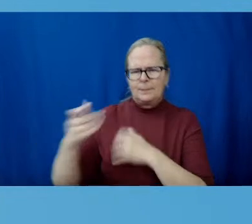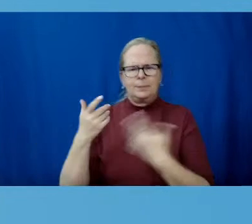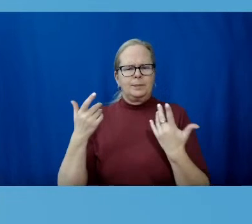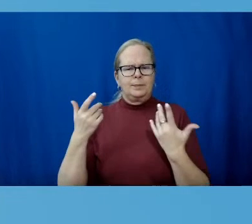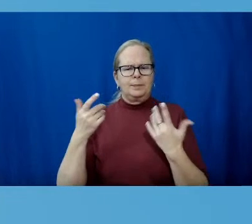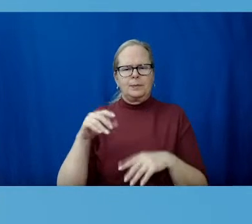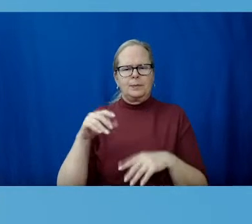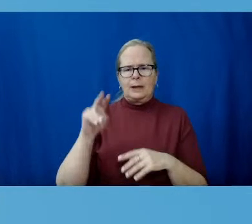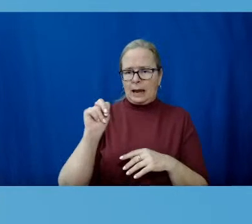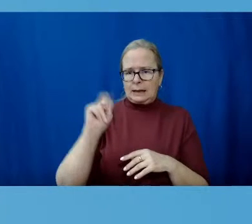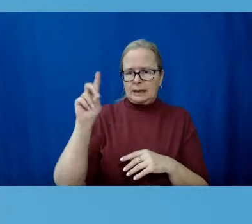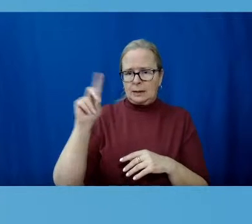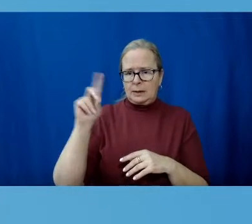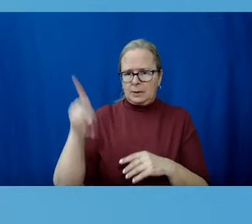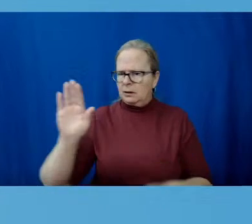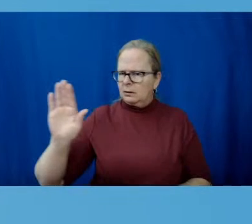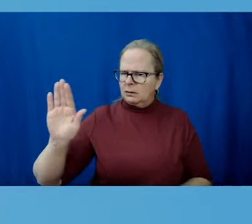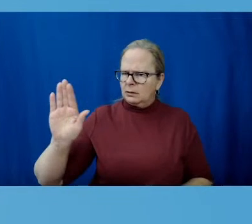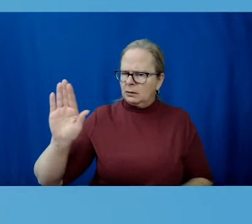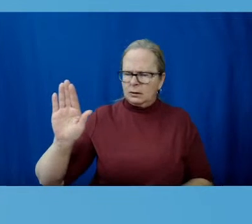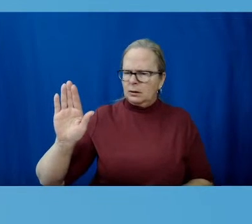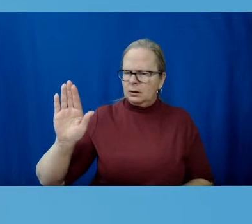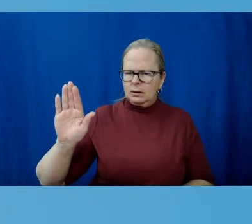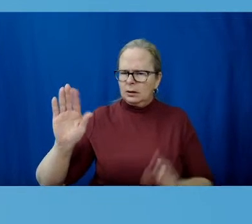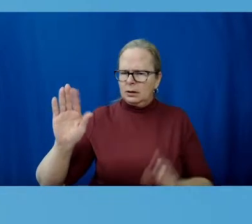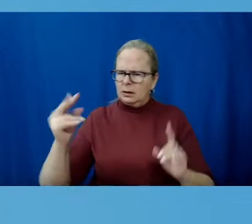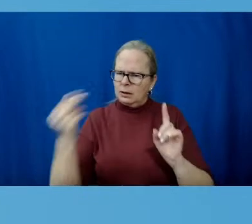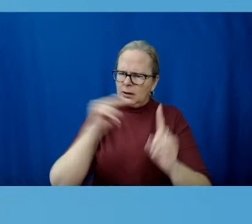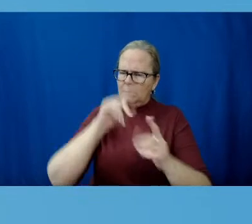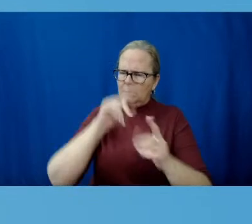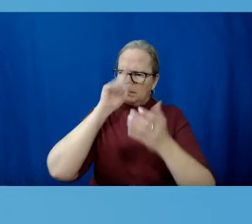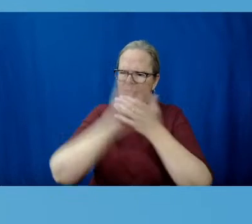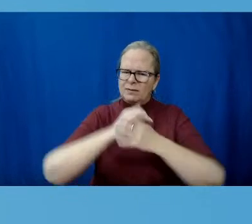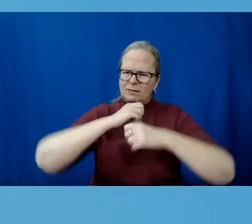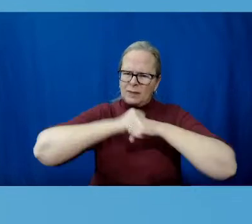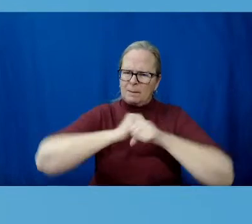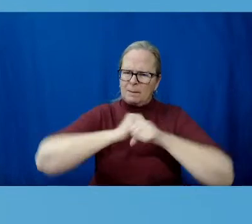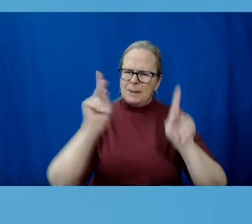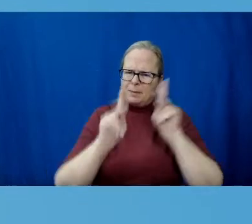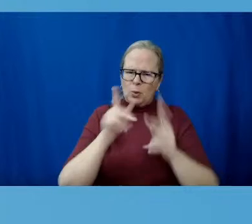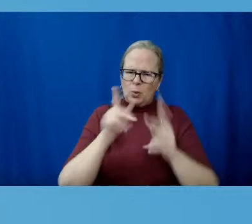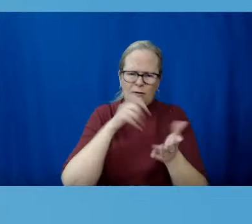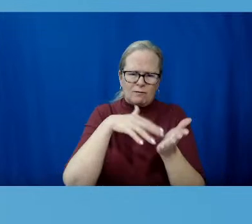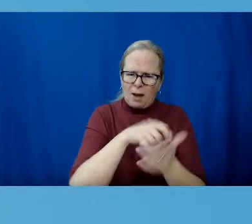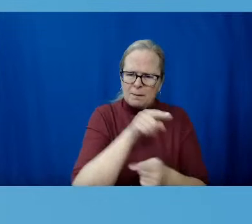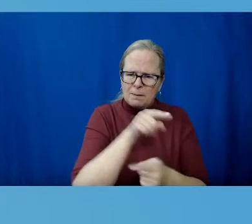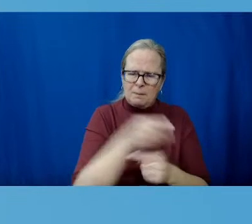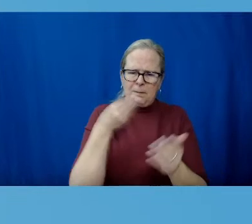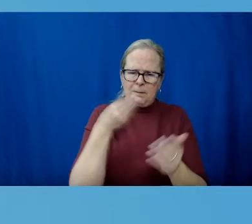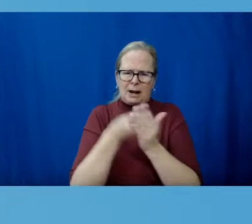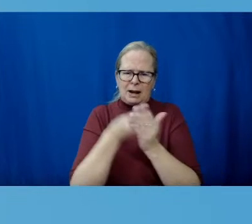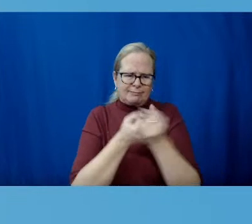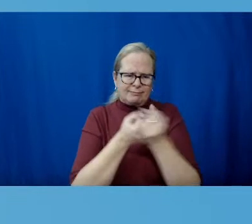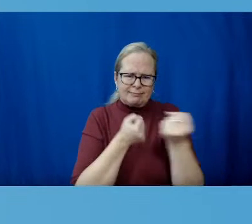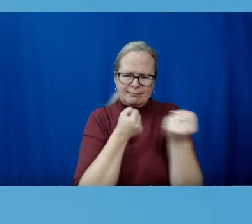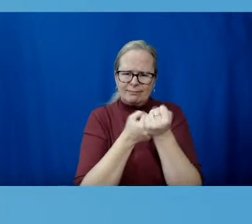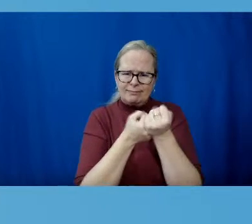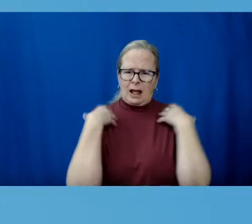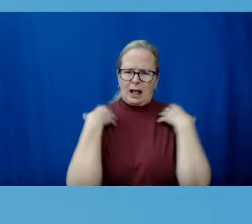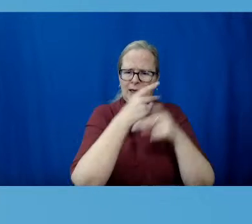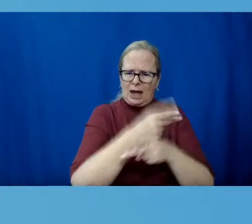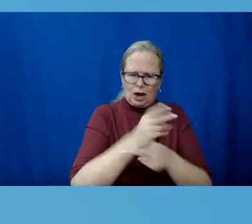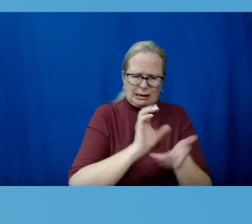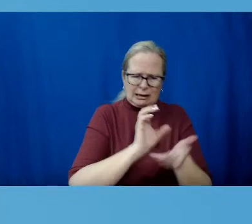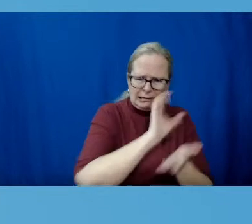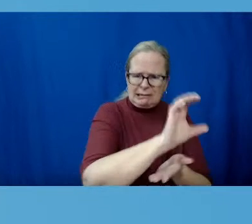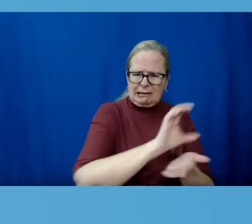education. So when they attack the government on those fronts, it's a very sincere attack. You could say, this is who the NDP are. So the pandemic